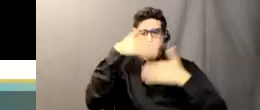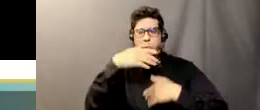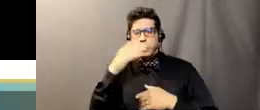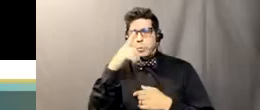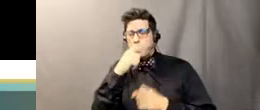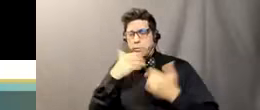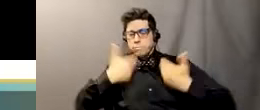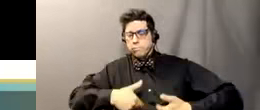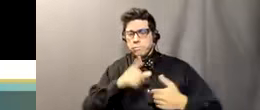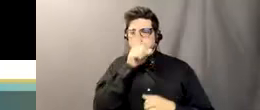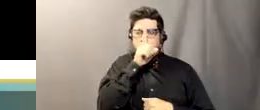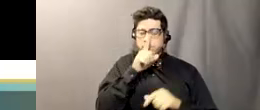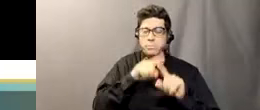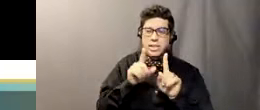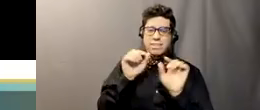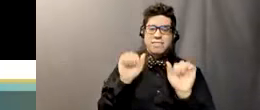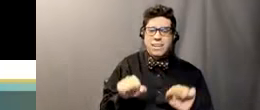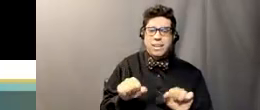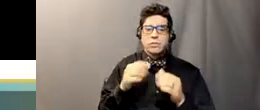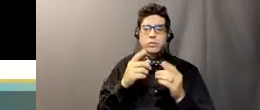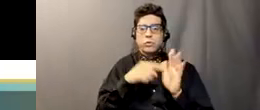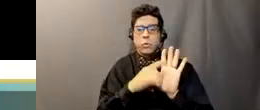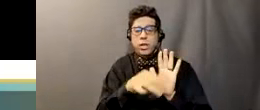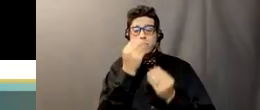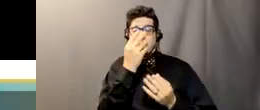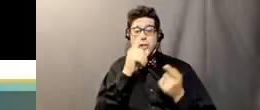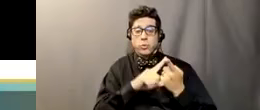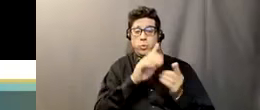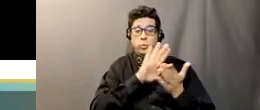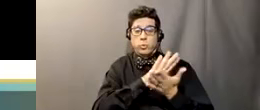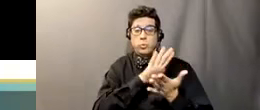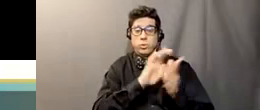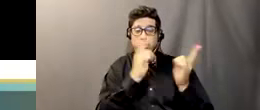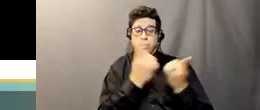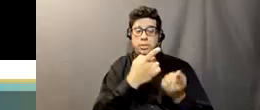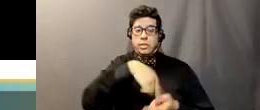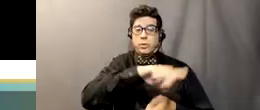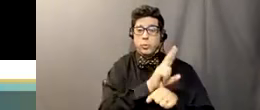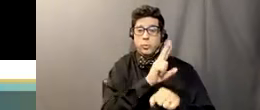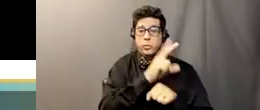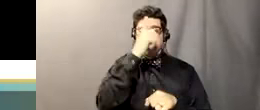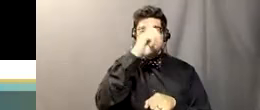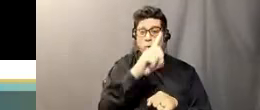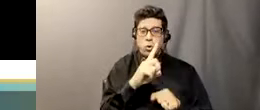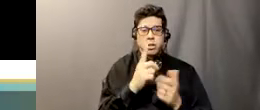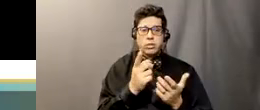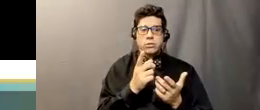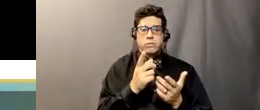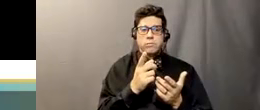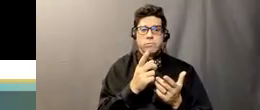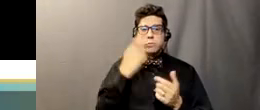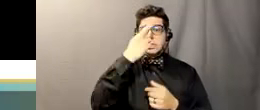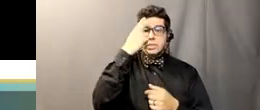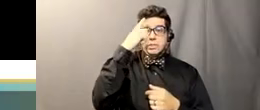available to the participating school districts data reports that they can then use in justification for further funding